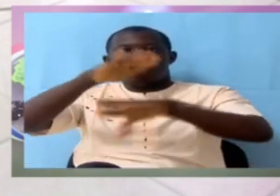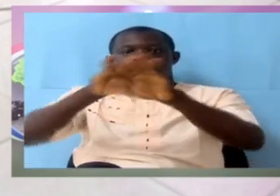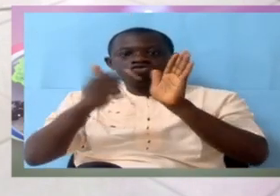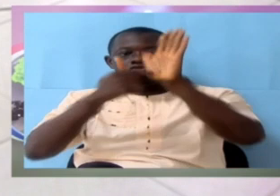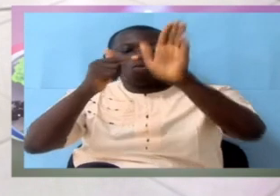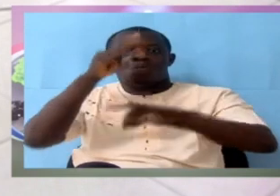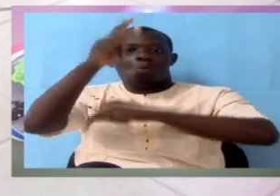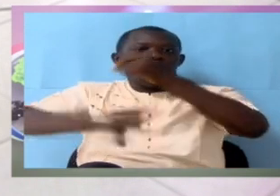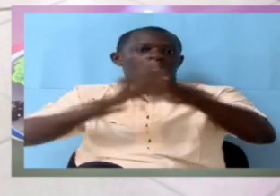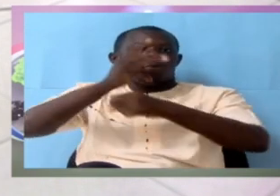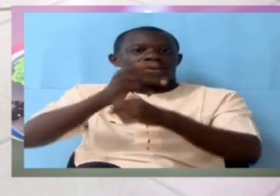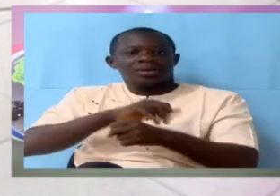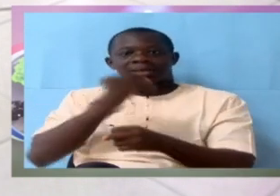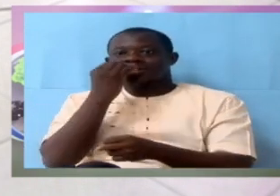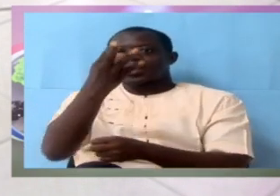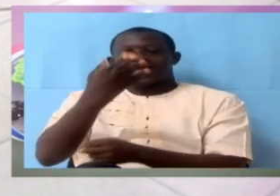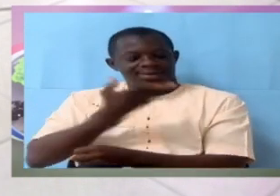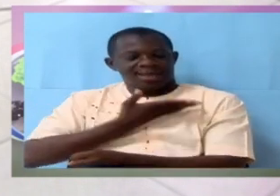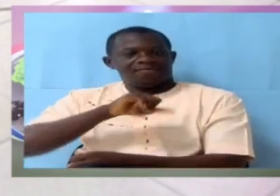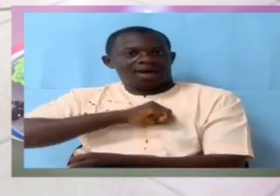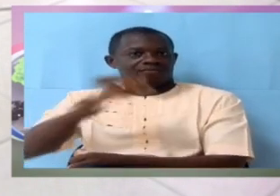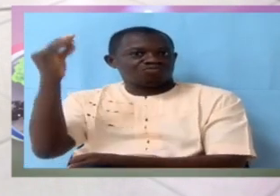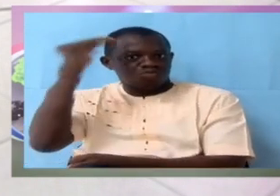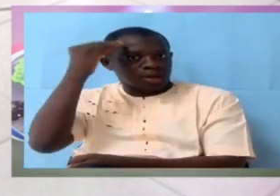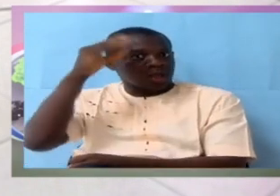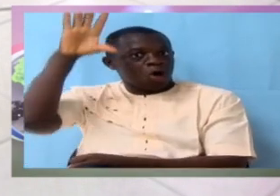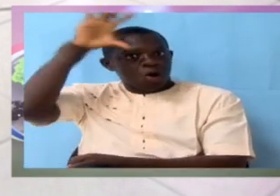knowledge, that he can cure us.